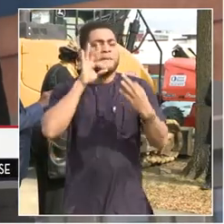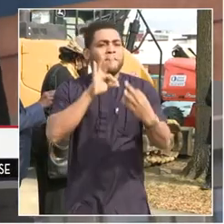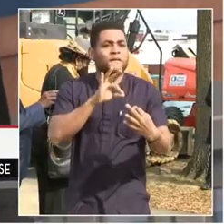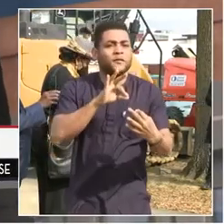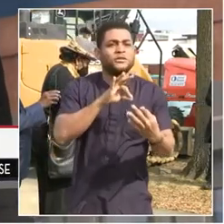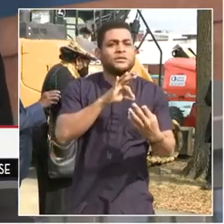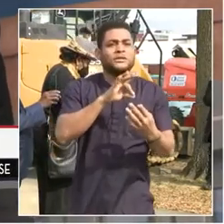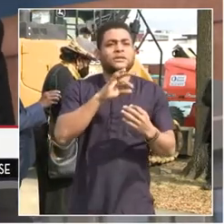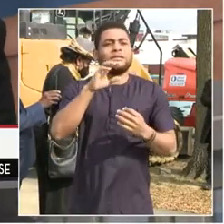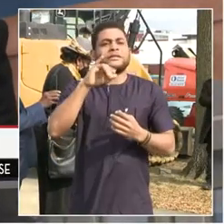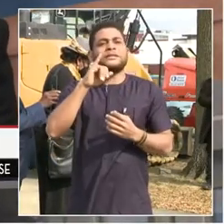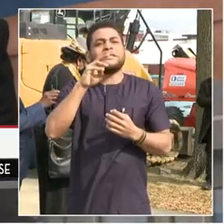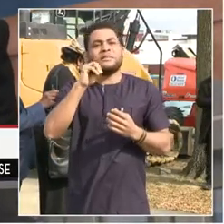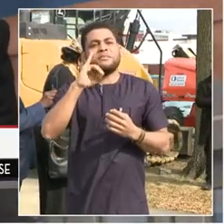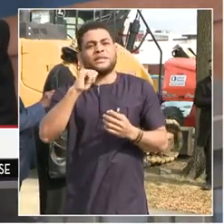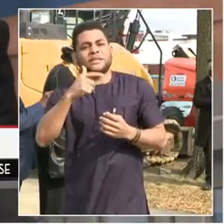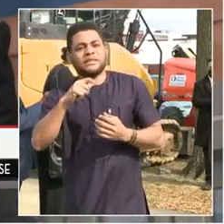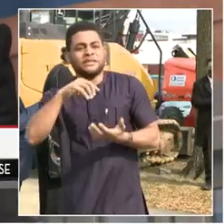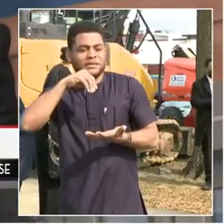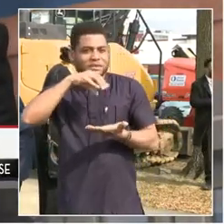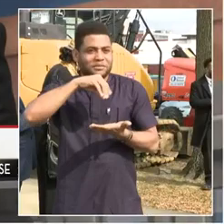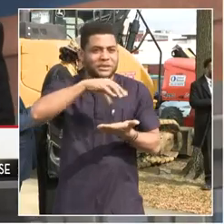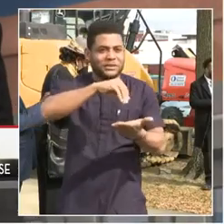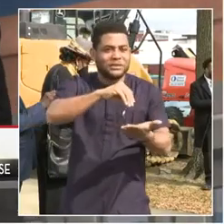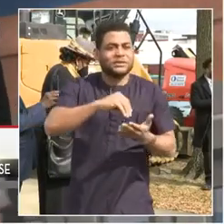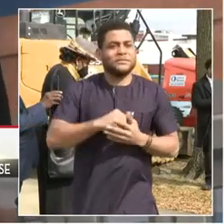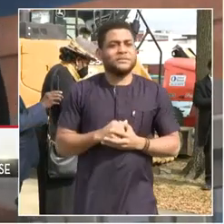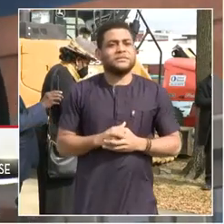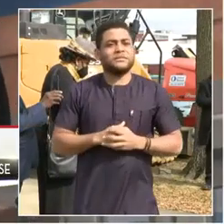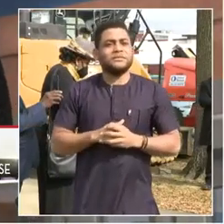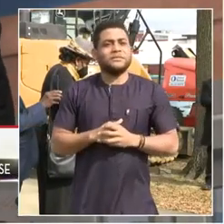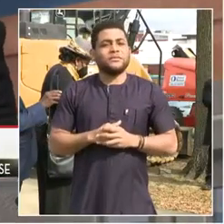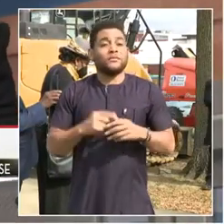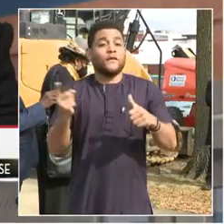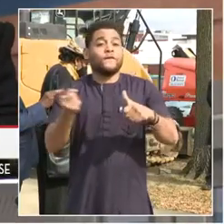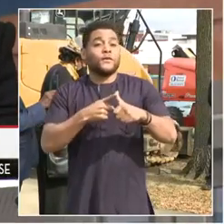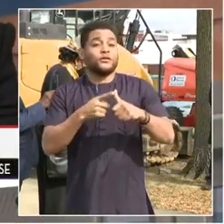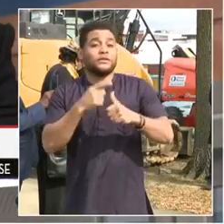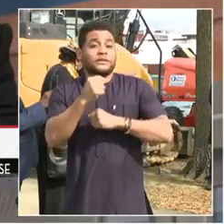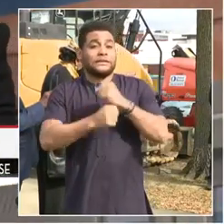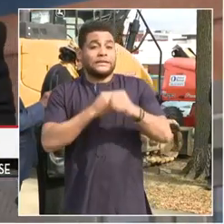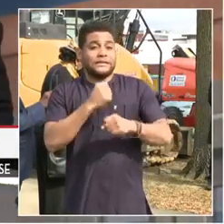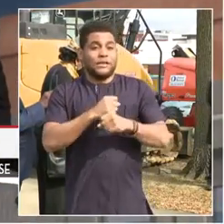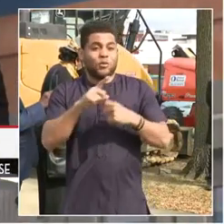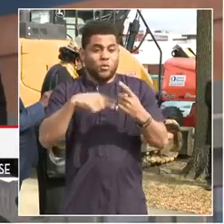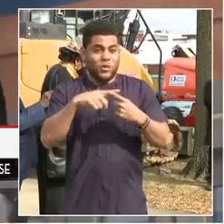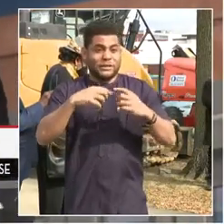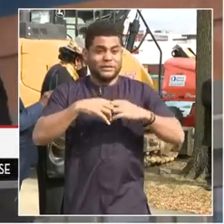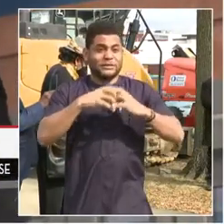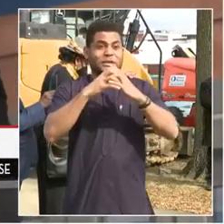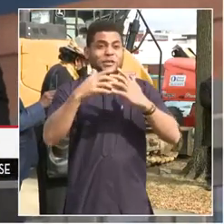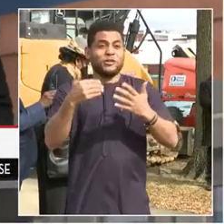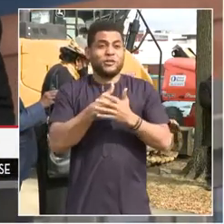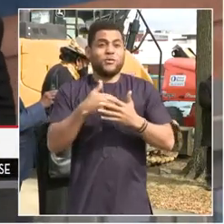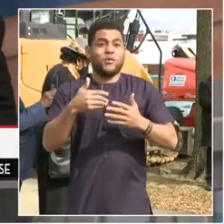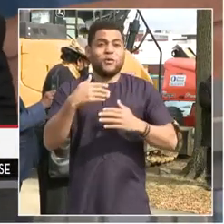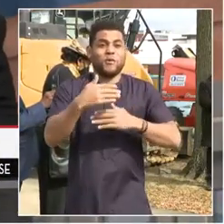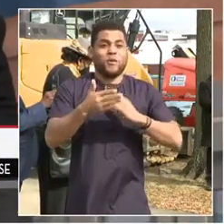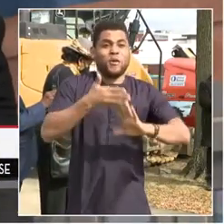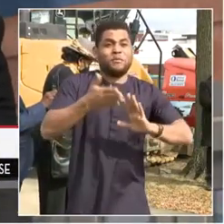care. In the first year of operations alone, the hospital is expected to